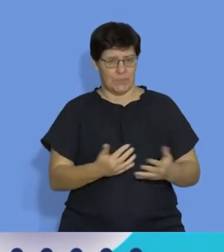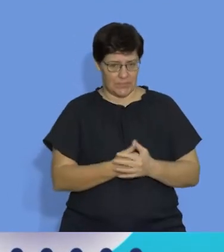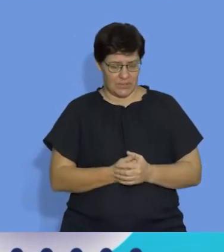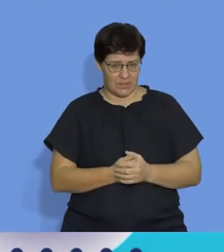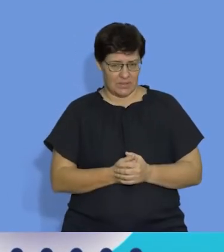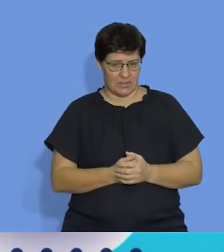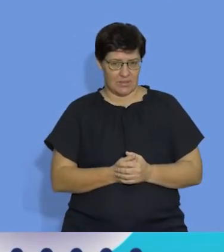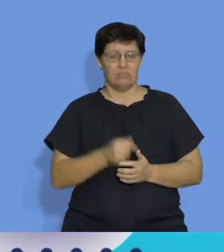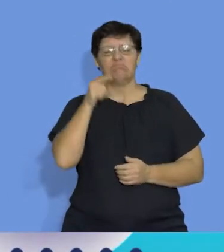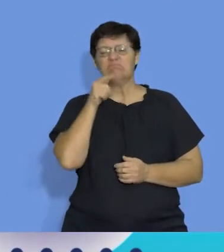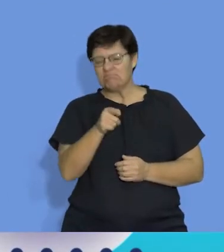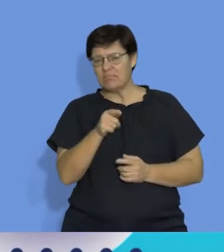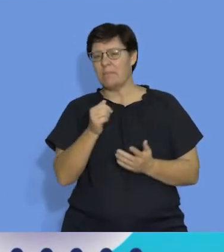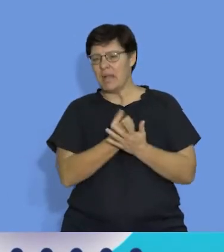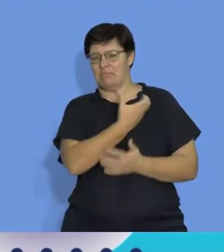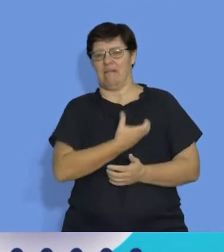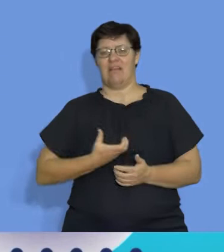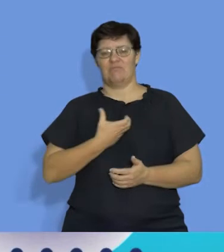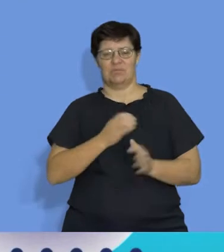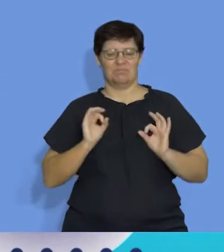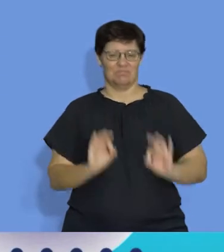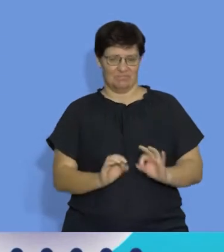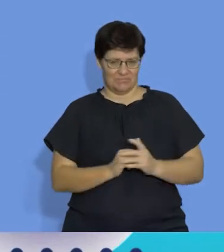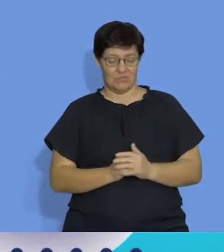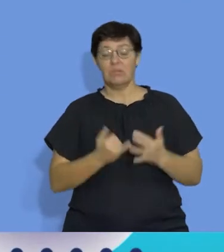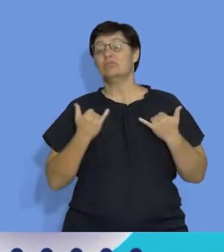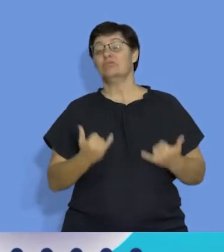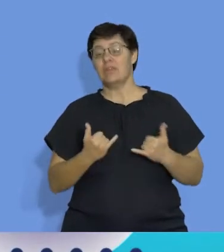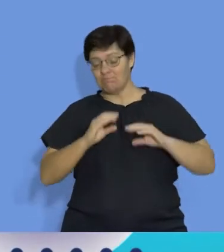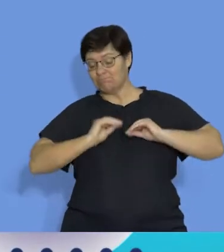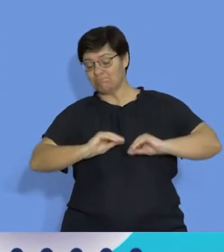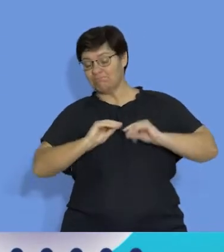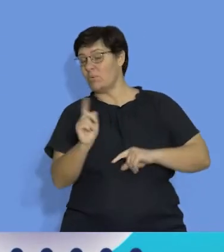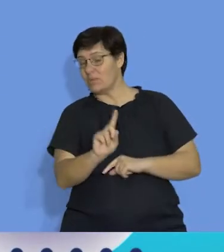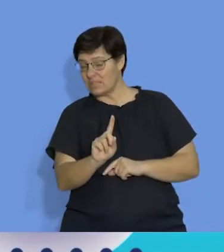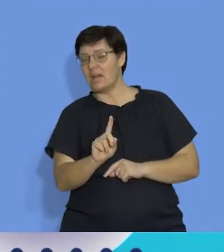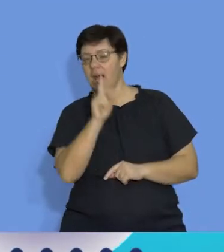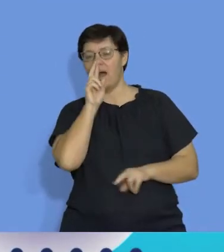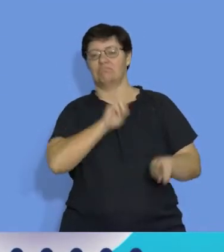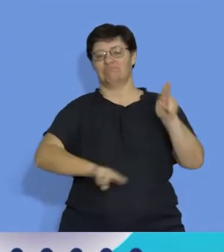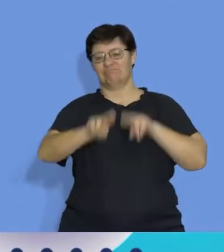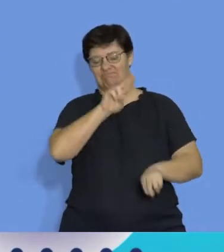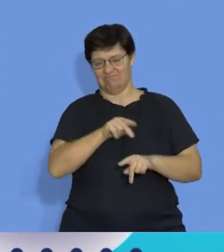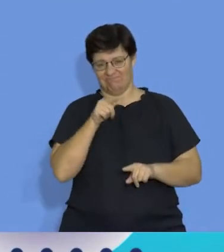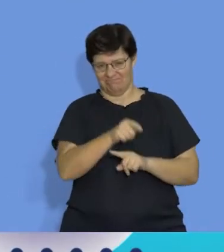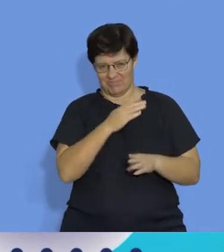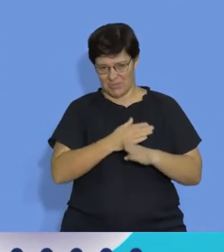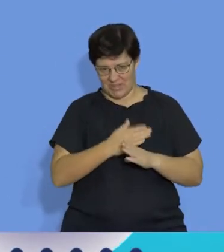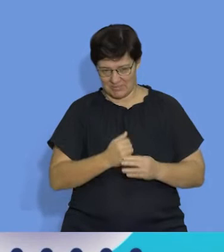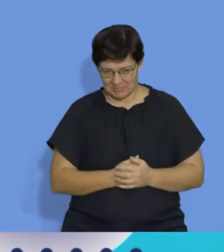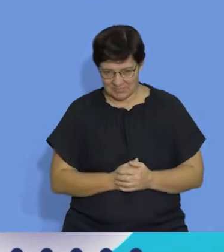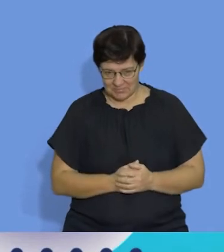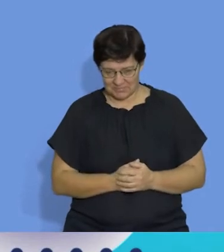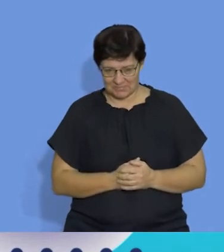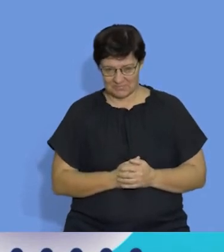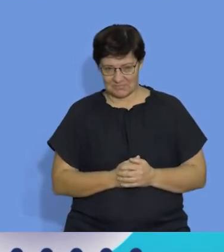point where we are actually comfortable. So this session actually focuses on the revision part of our redox